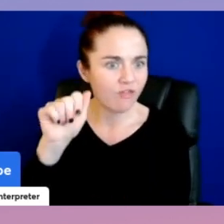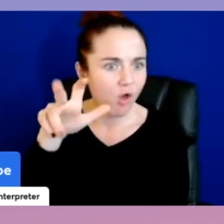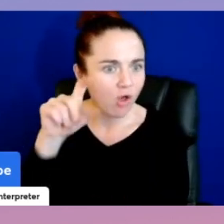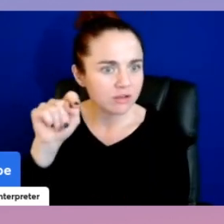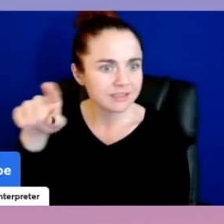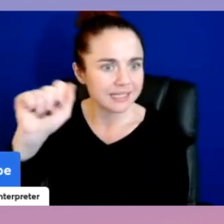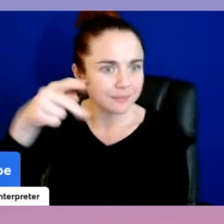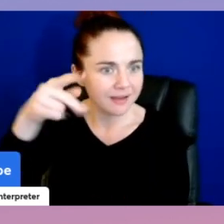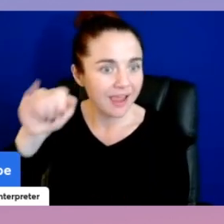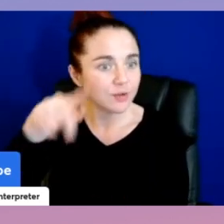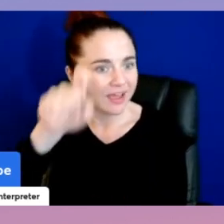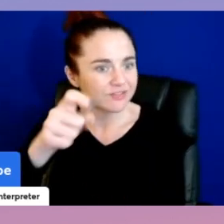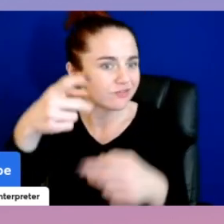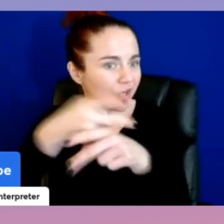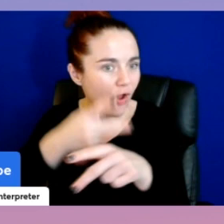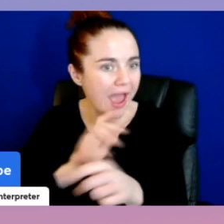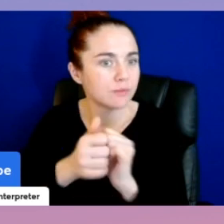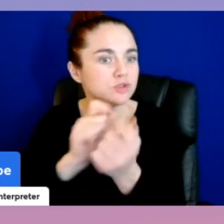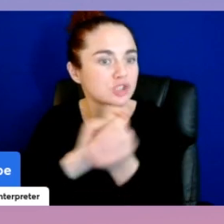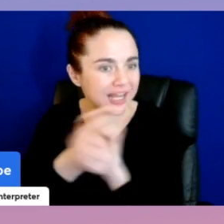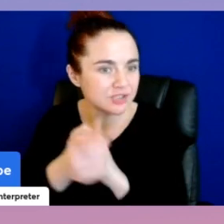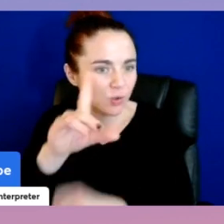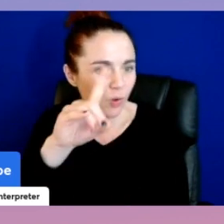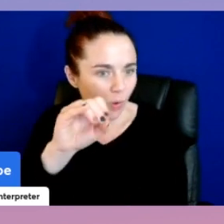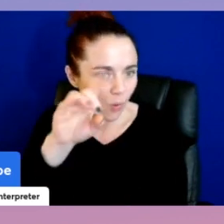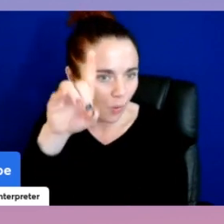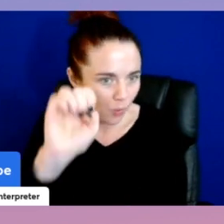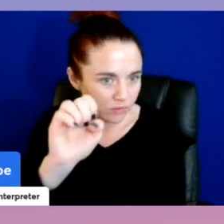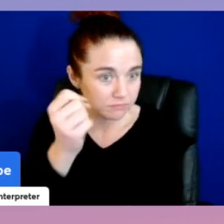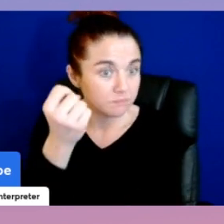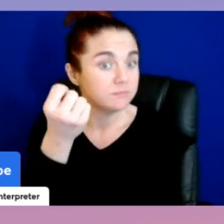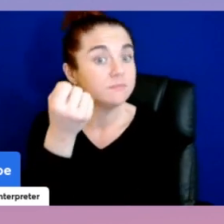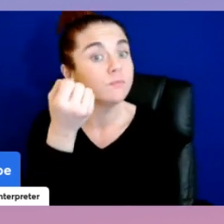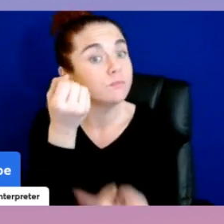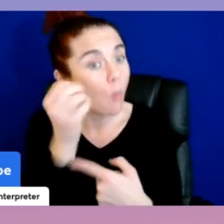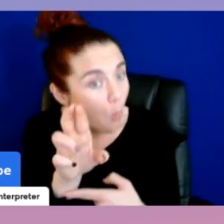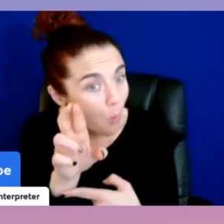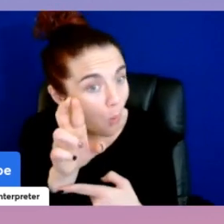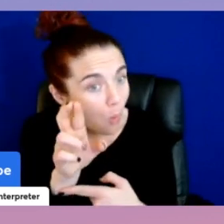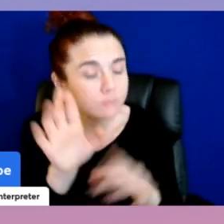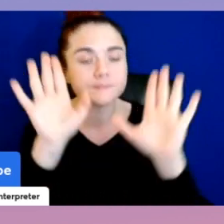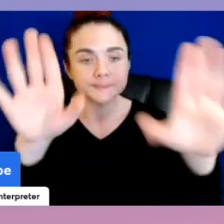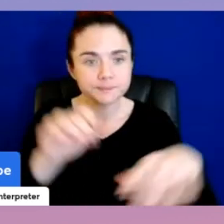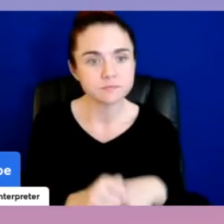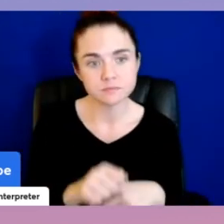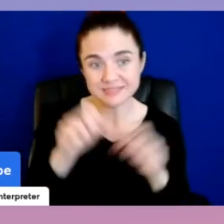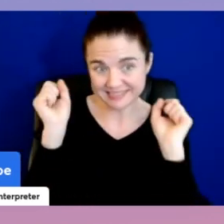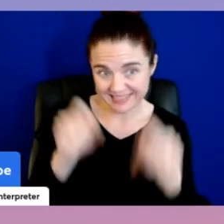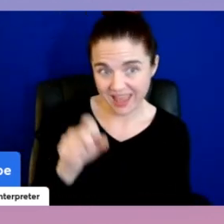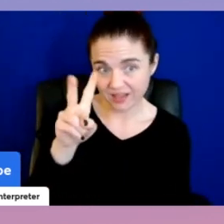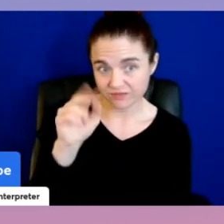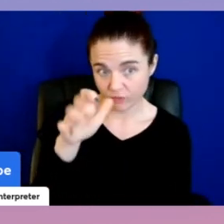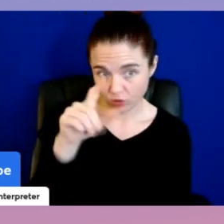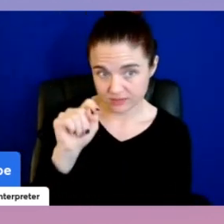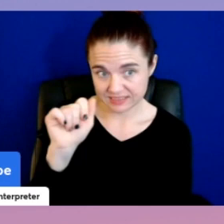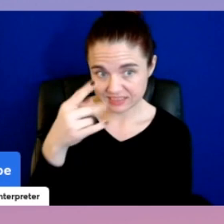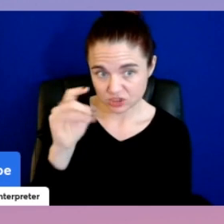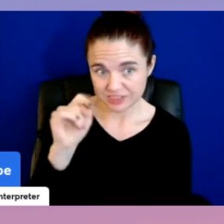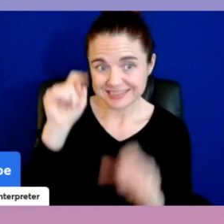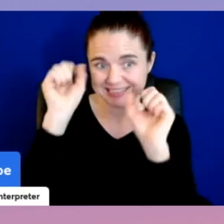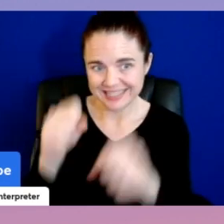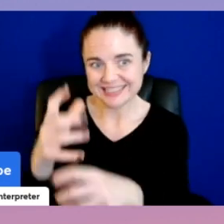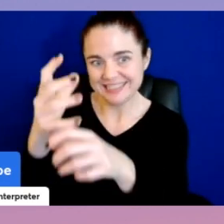to the code. But we can take this a step further and we can actually say, you know what, let's have the Vault agent retrieve secrets on